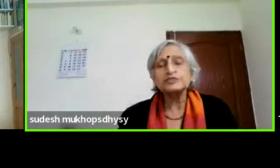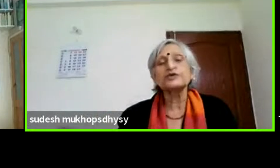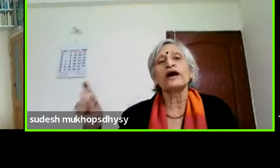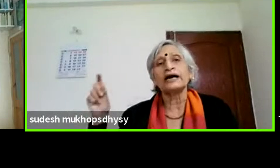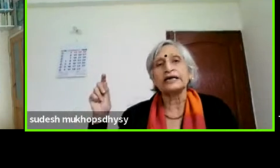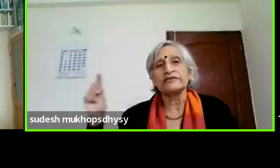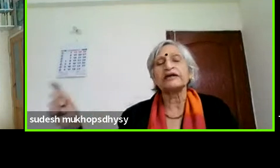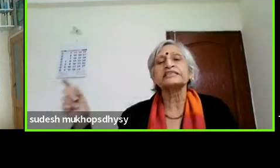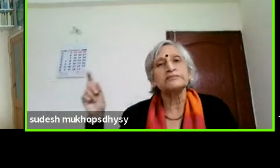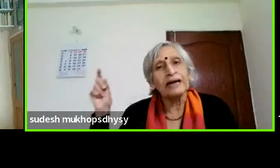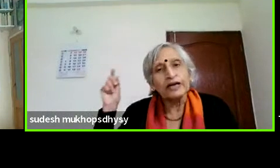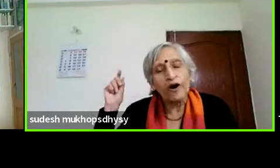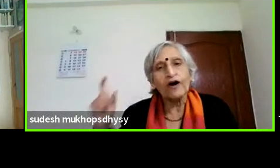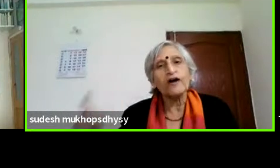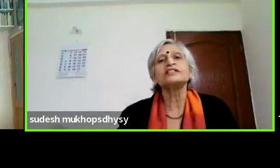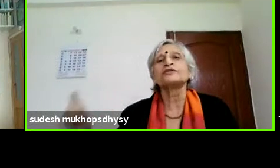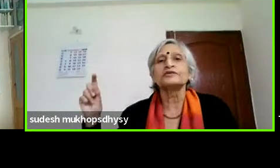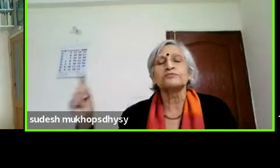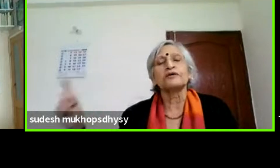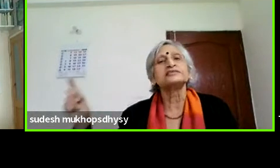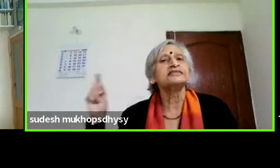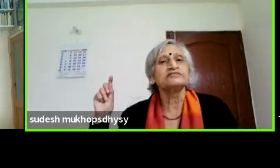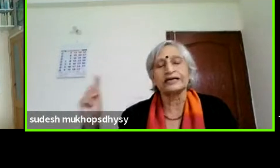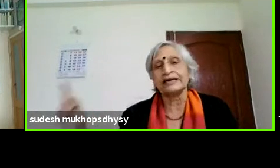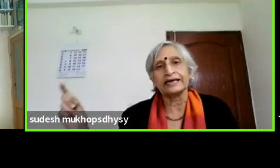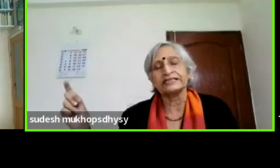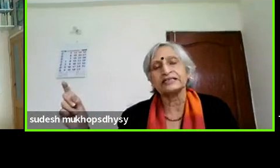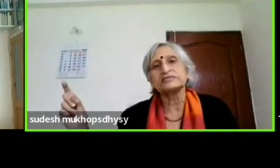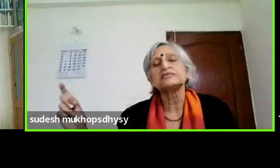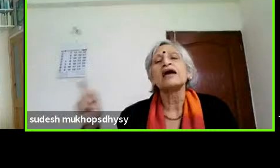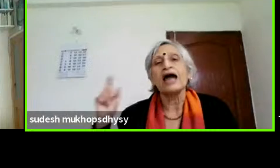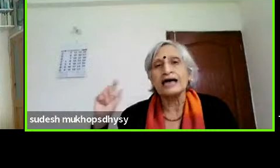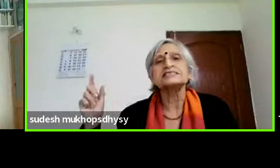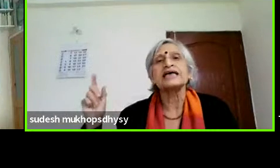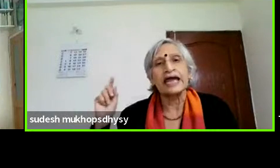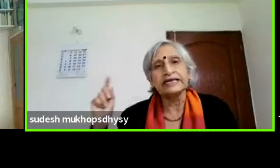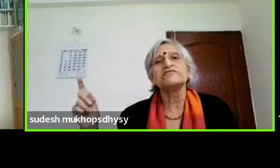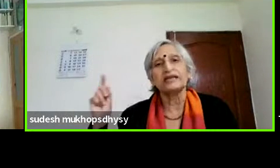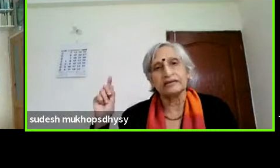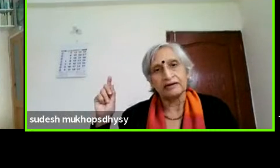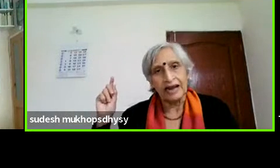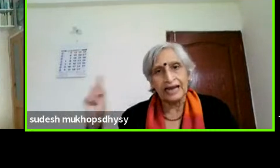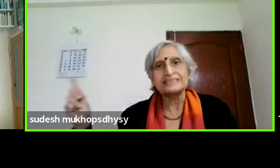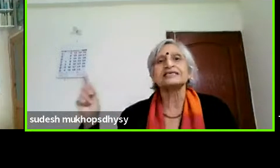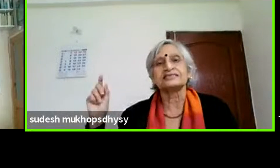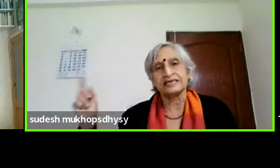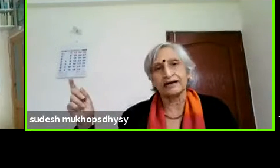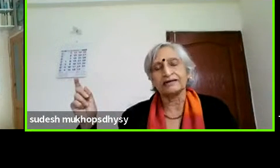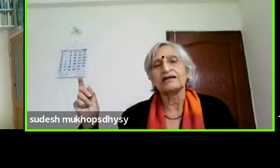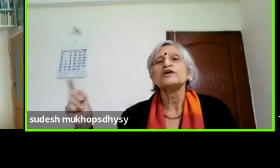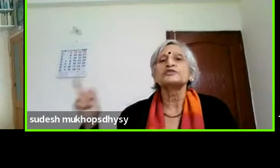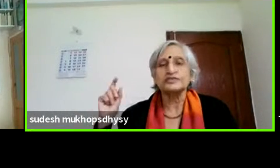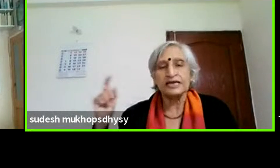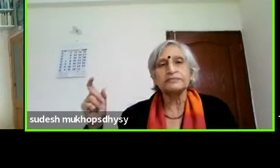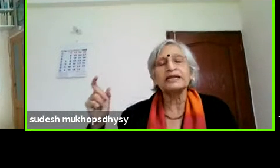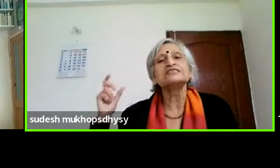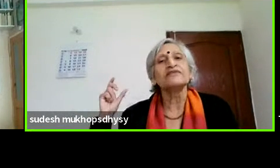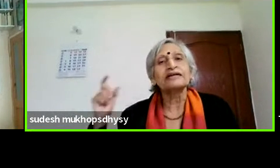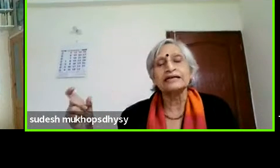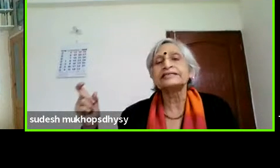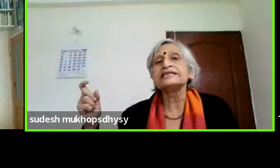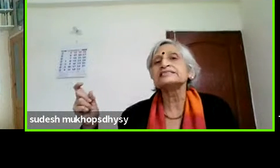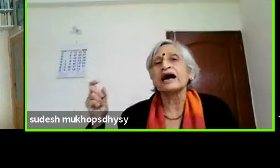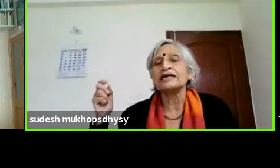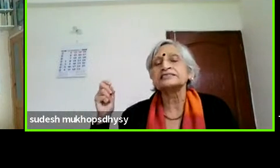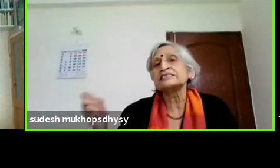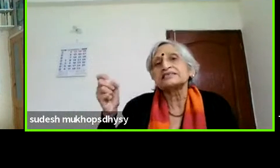They also are affected by all those positives and negatives as anyone else is done. So sometimes